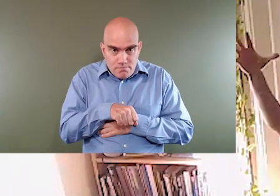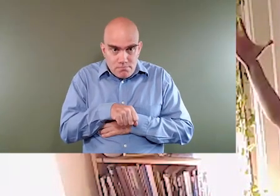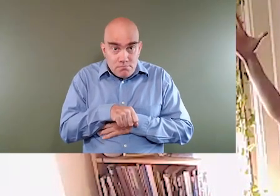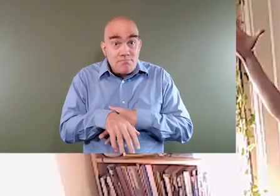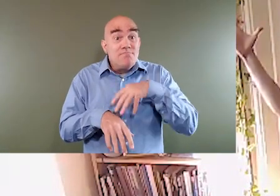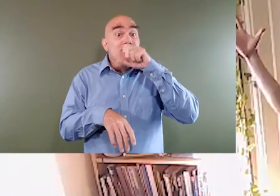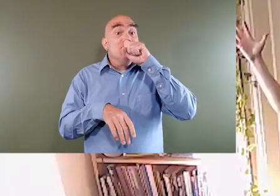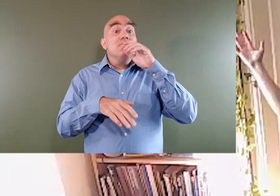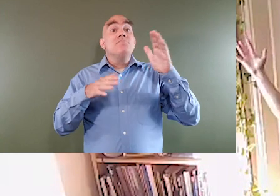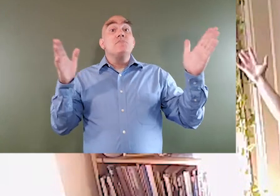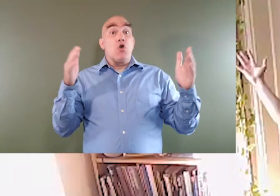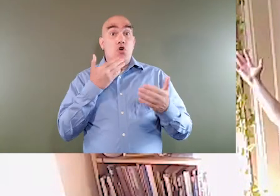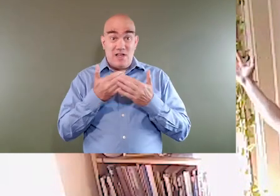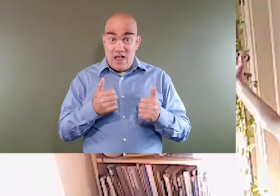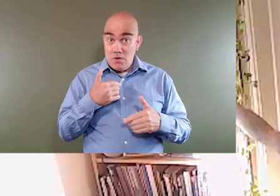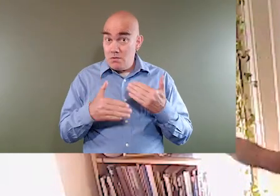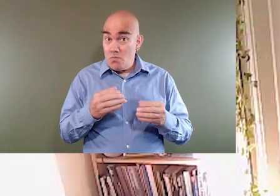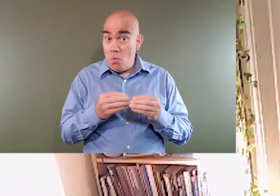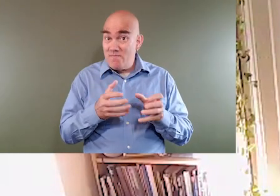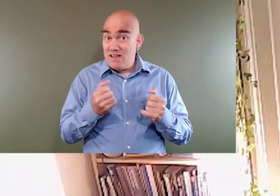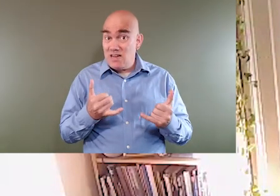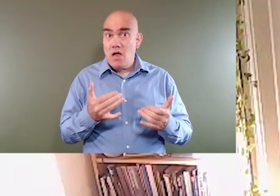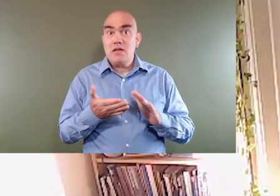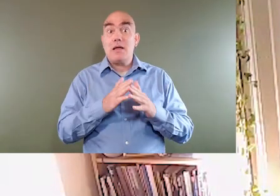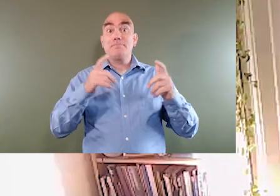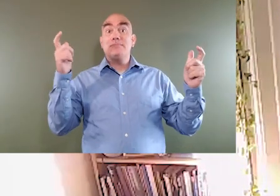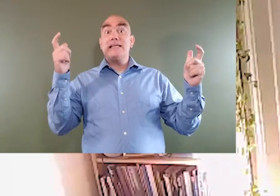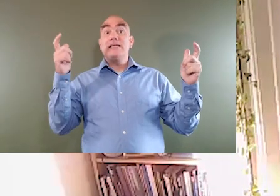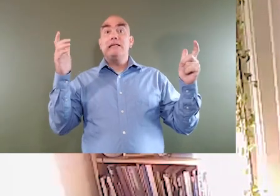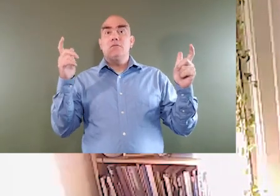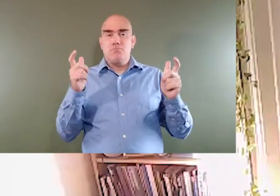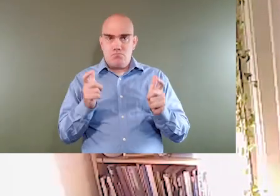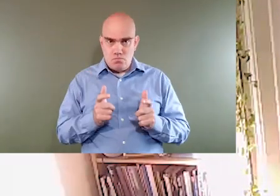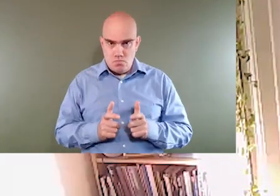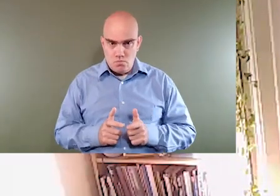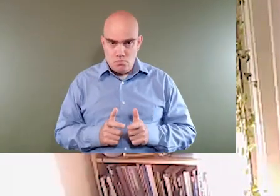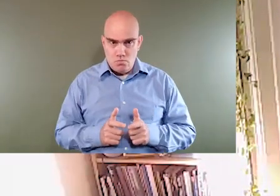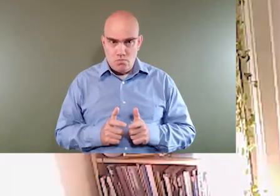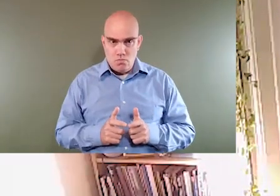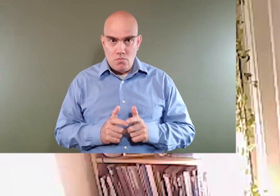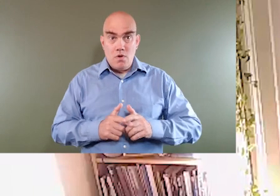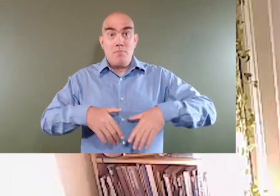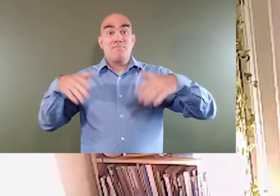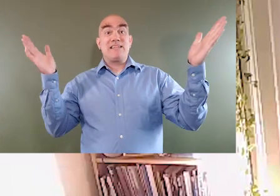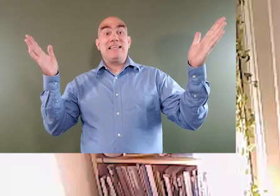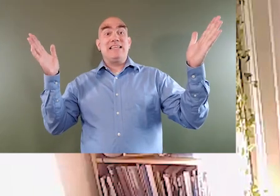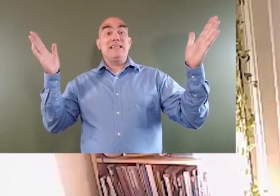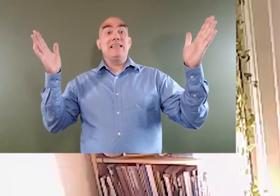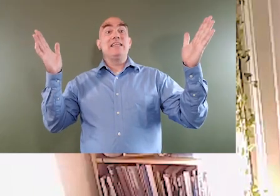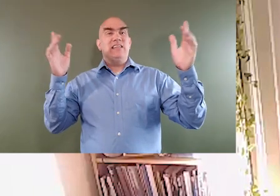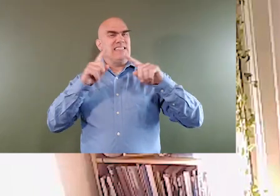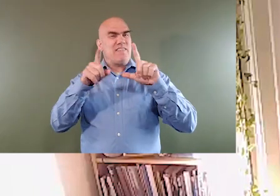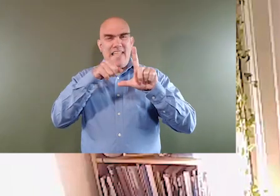Good, can we pick up the pace now? Get big, get small. Get big, finding a